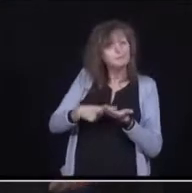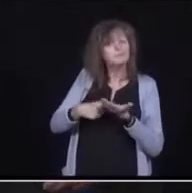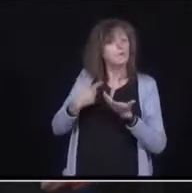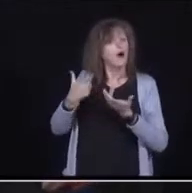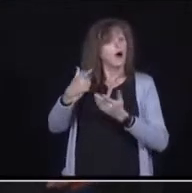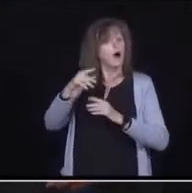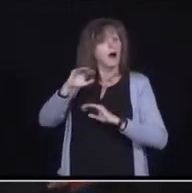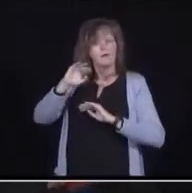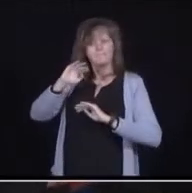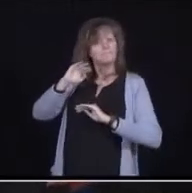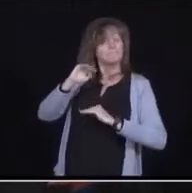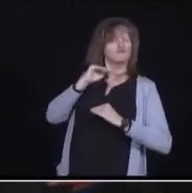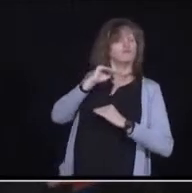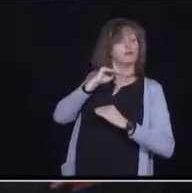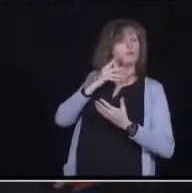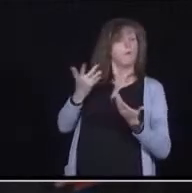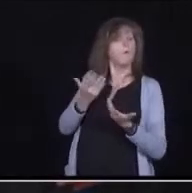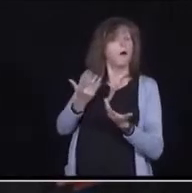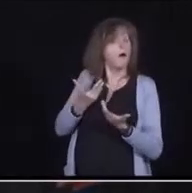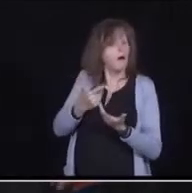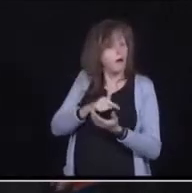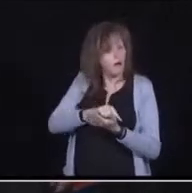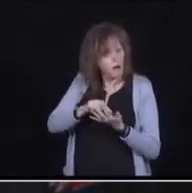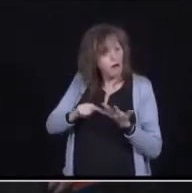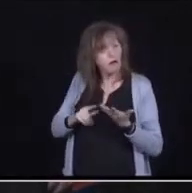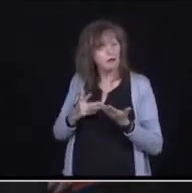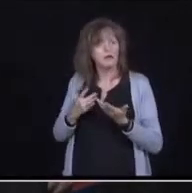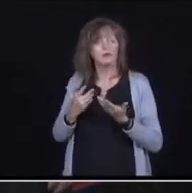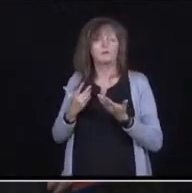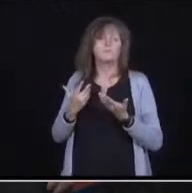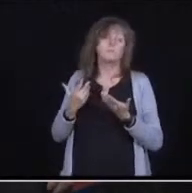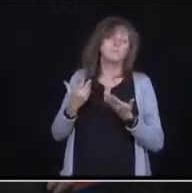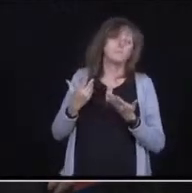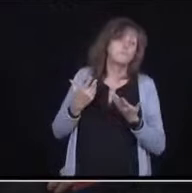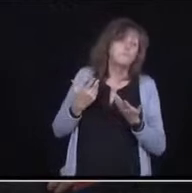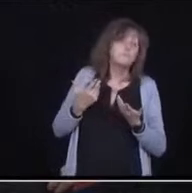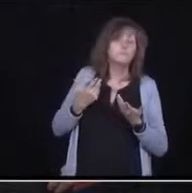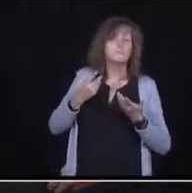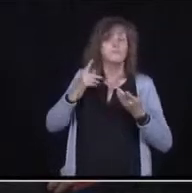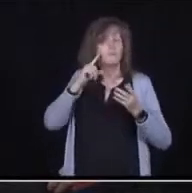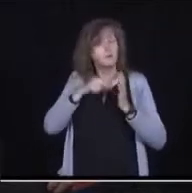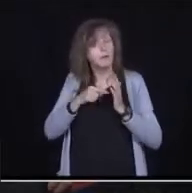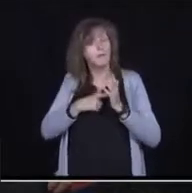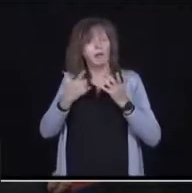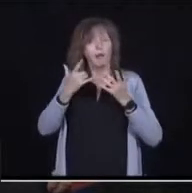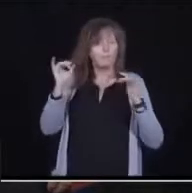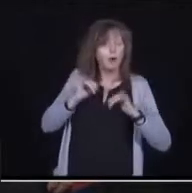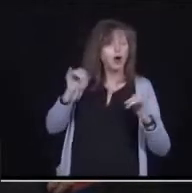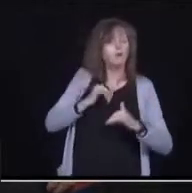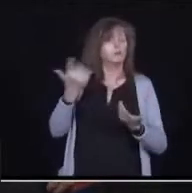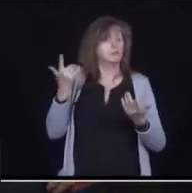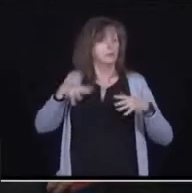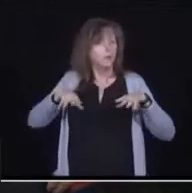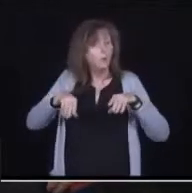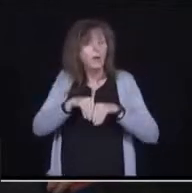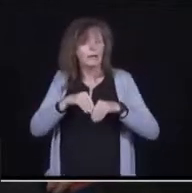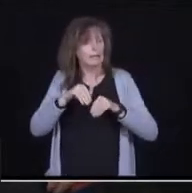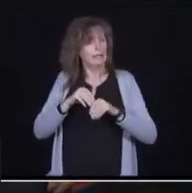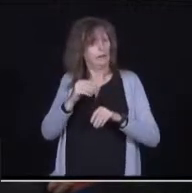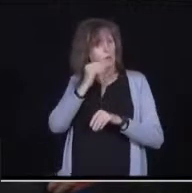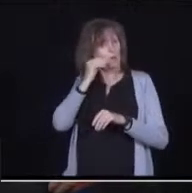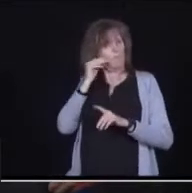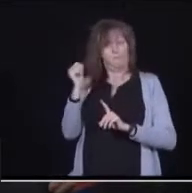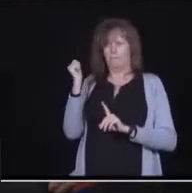around gatherings, is it just going to be around things like parties and weddings, things in your backyard? Or is it going to also involve limits